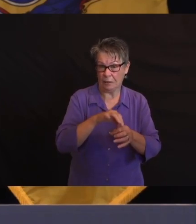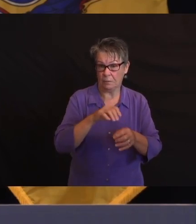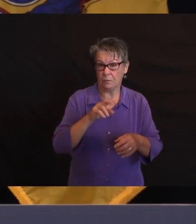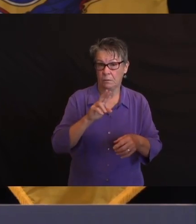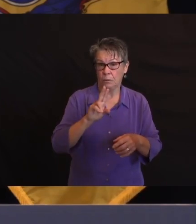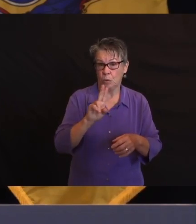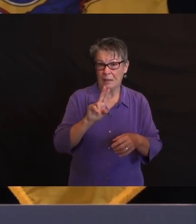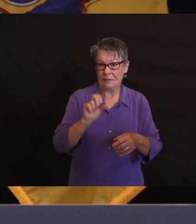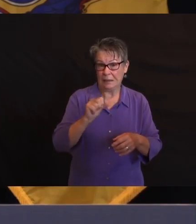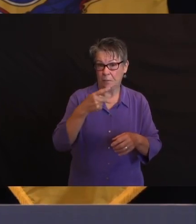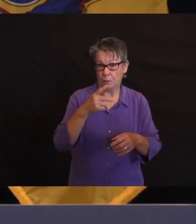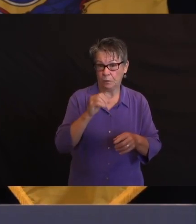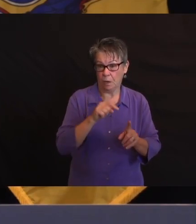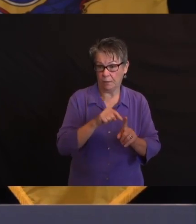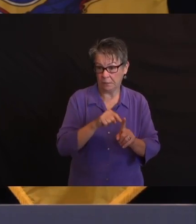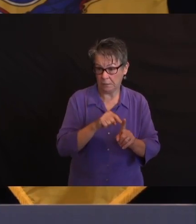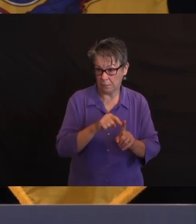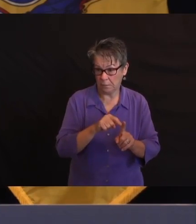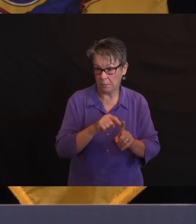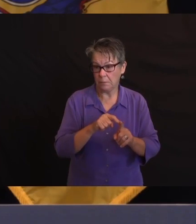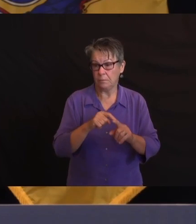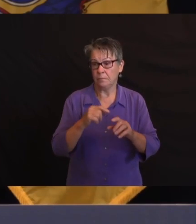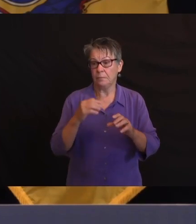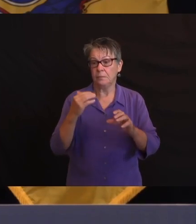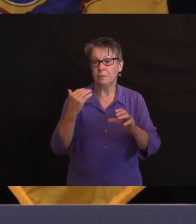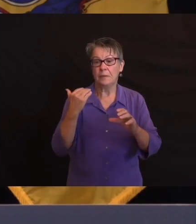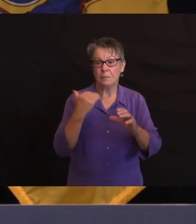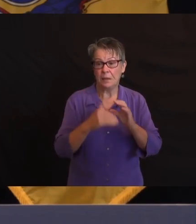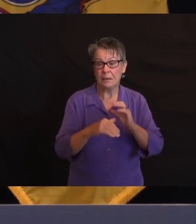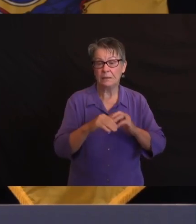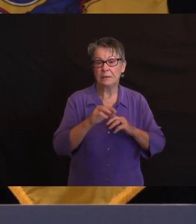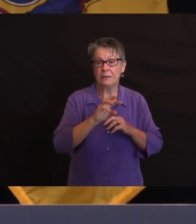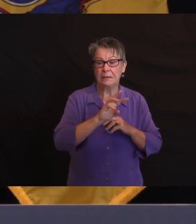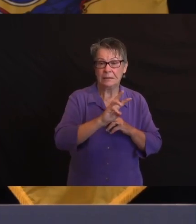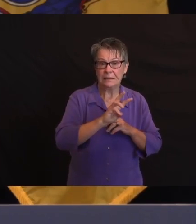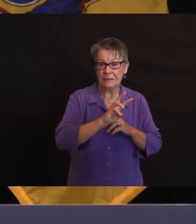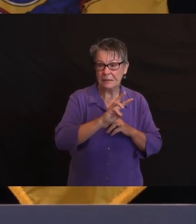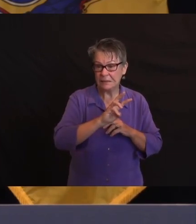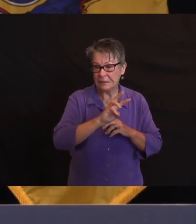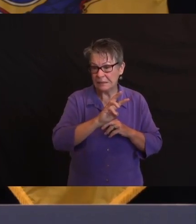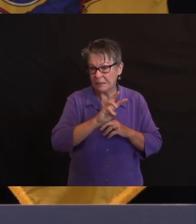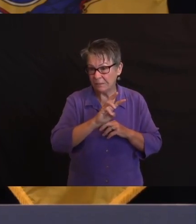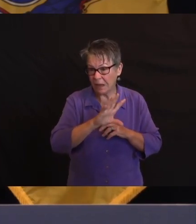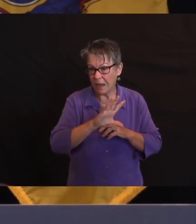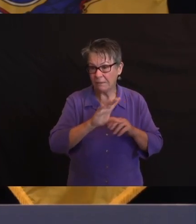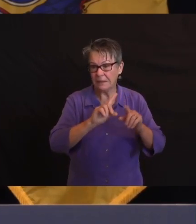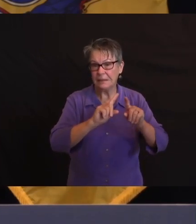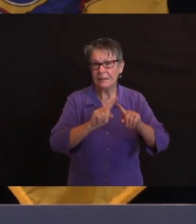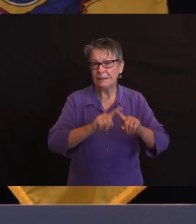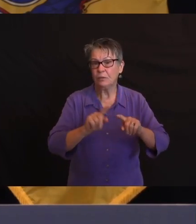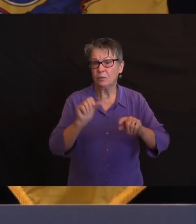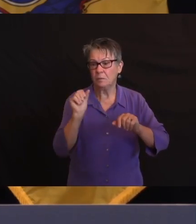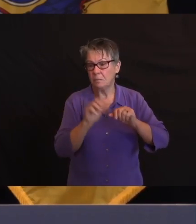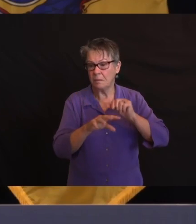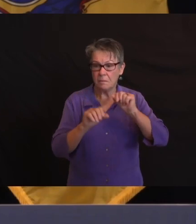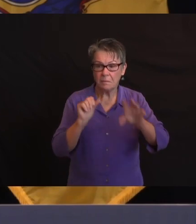incorrectly postmarked and mailed on July 8th. This was revealed in a recent filing in the Trump campaign